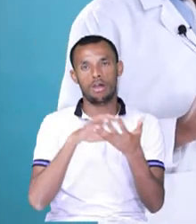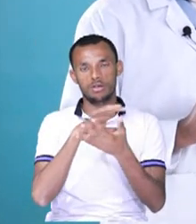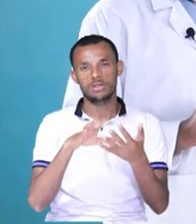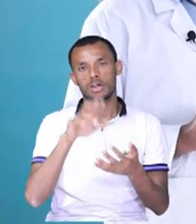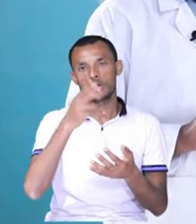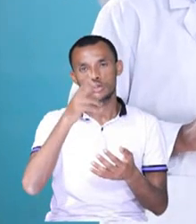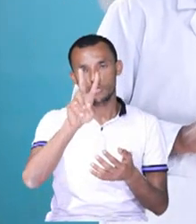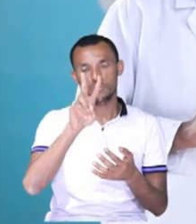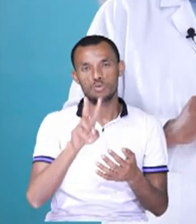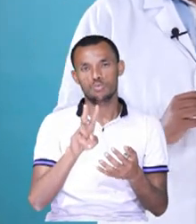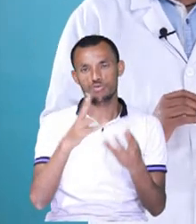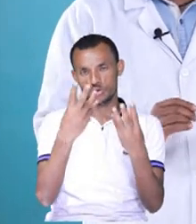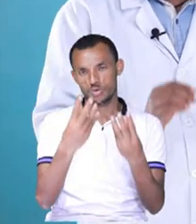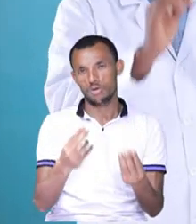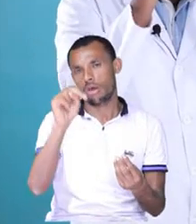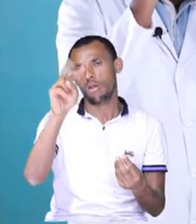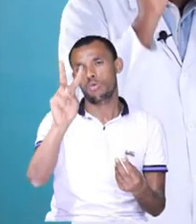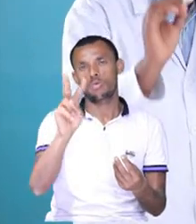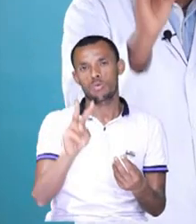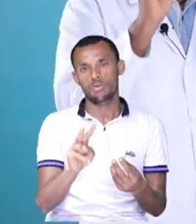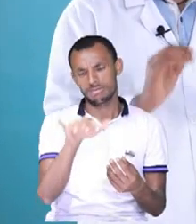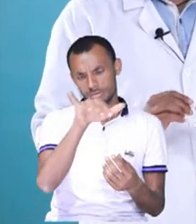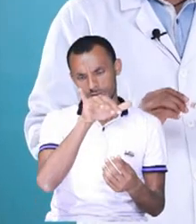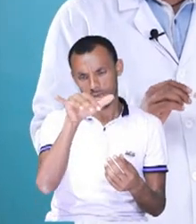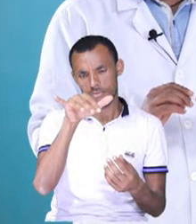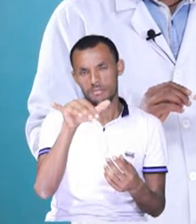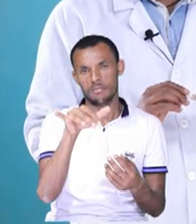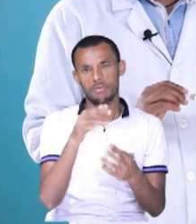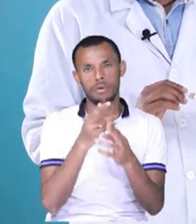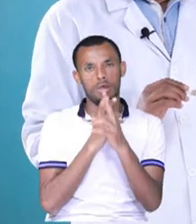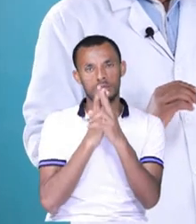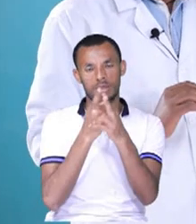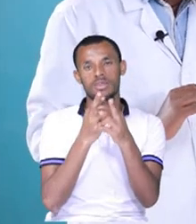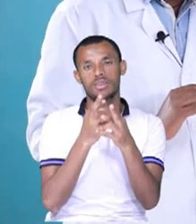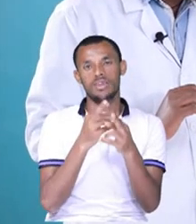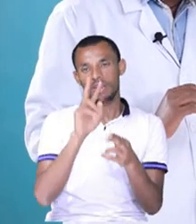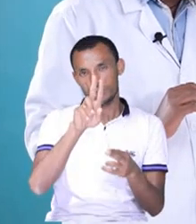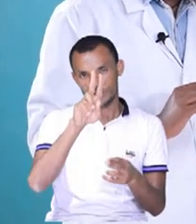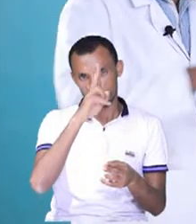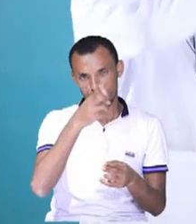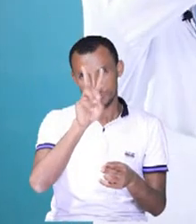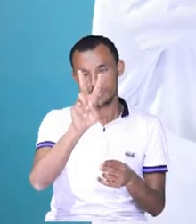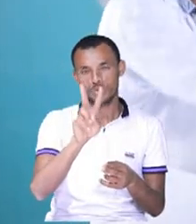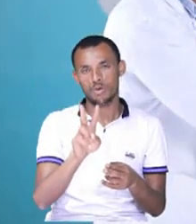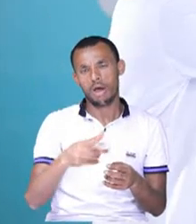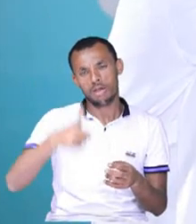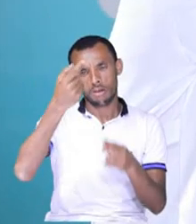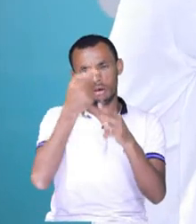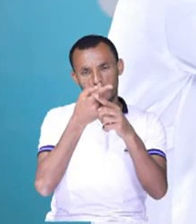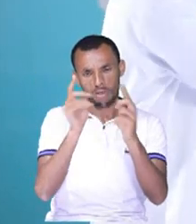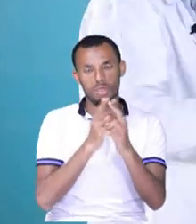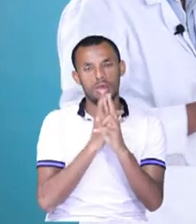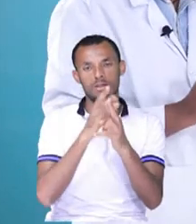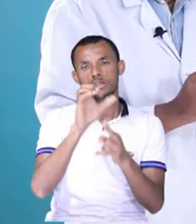H2 reacts slowly with N2. The same reactants. H2, another different